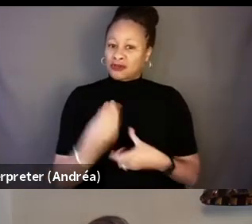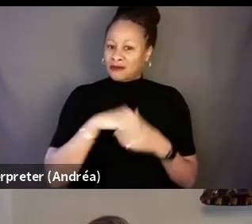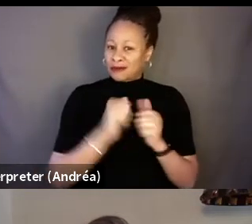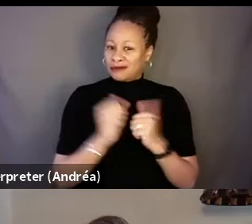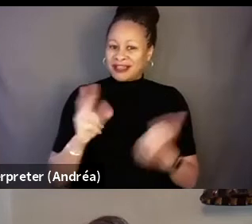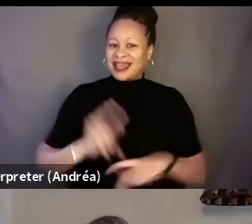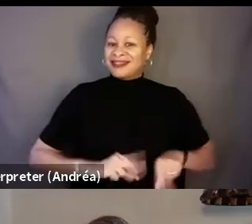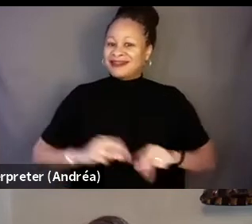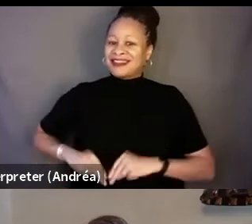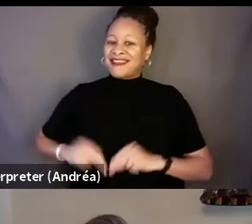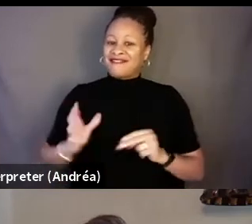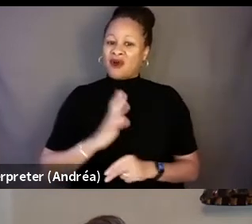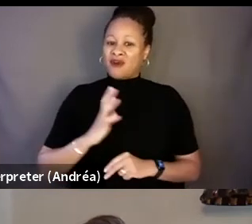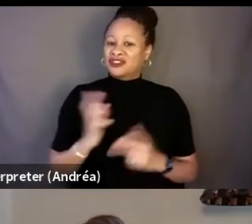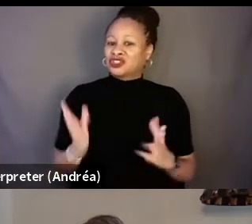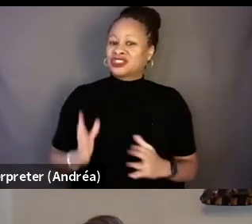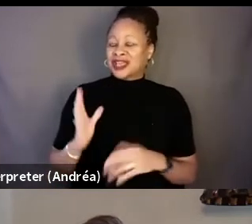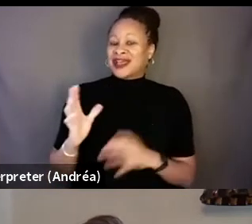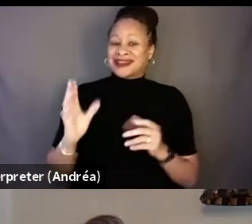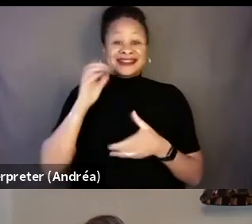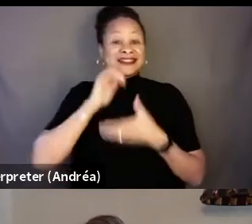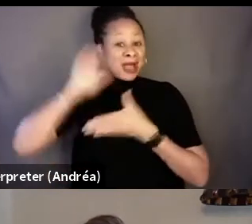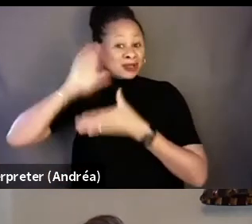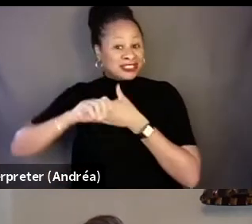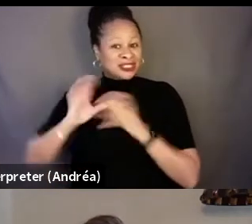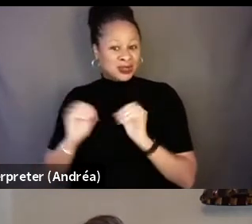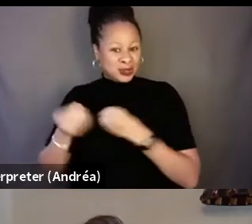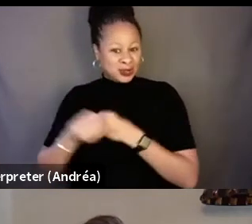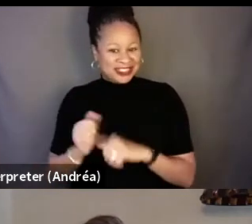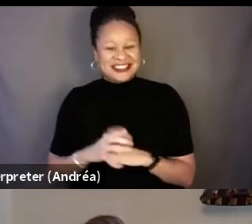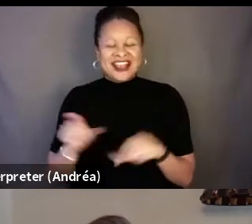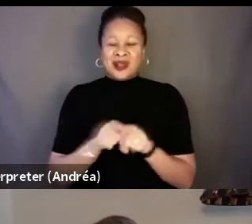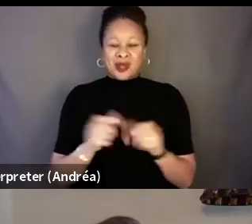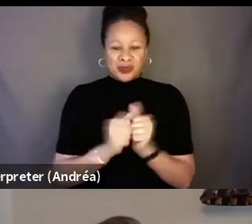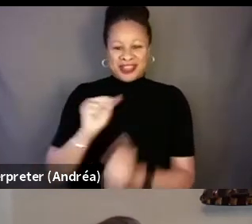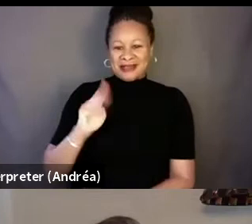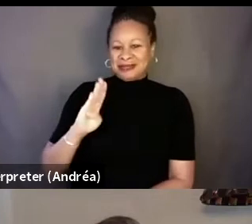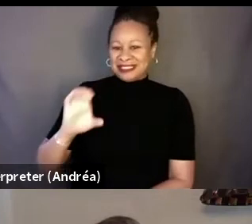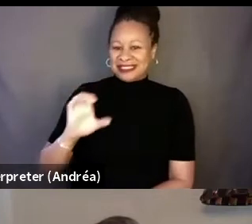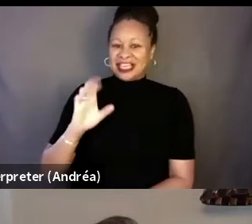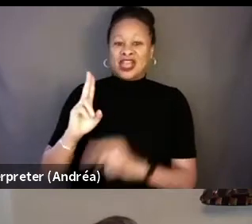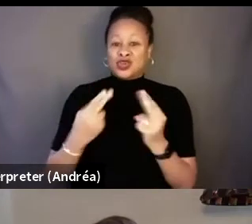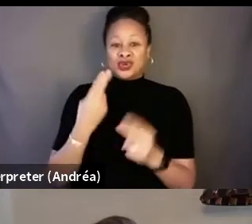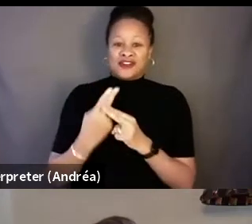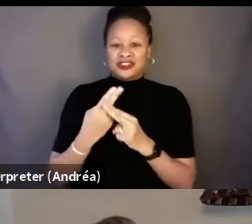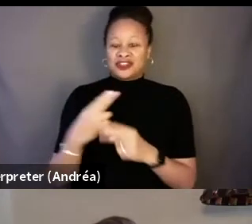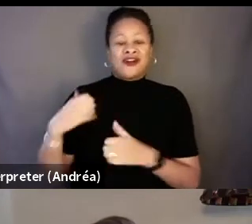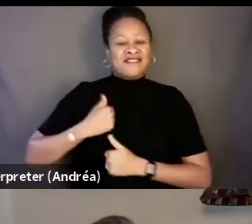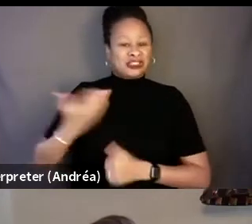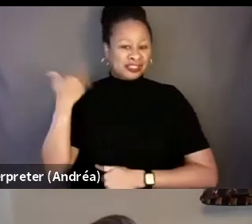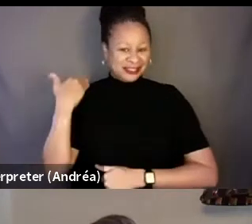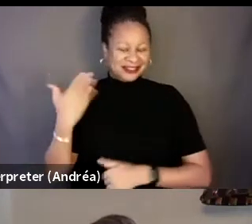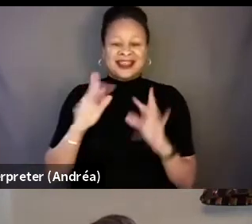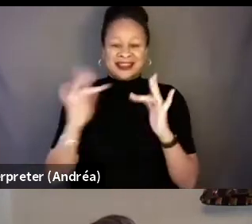Naval Officers Spouses Association, as well as the NBC Universal Veterans Network. Good